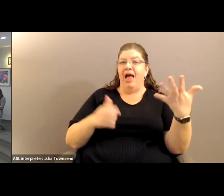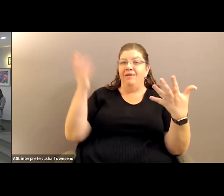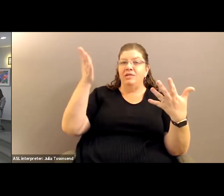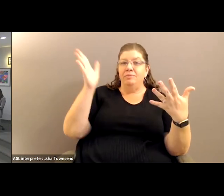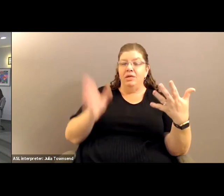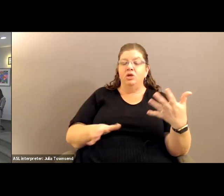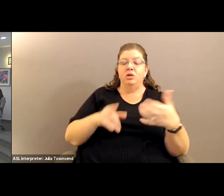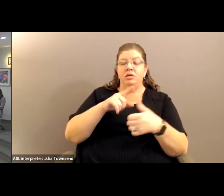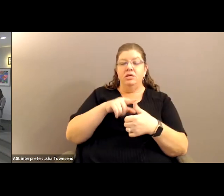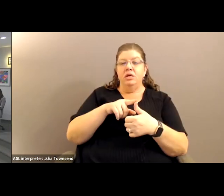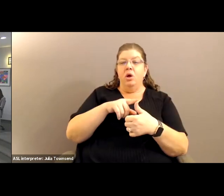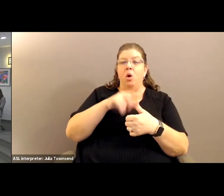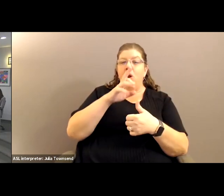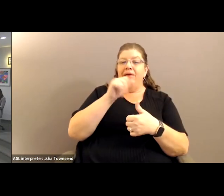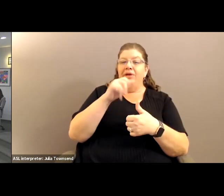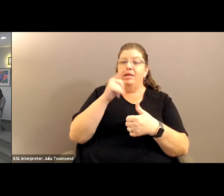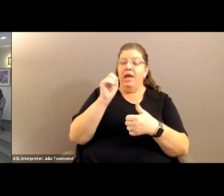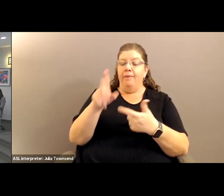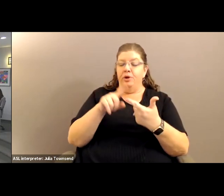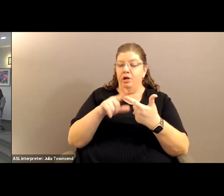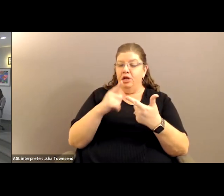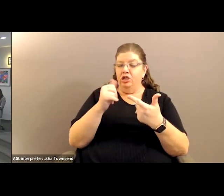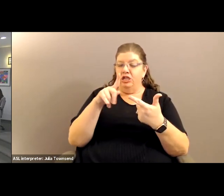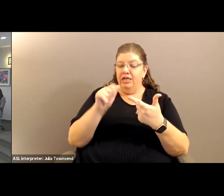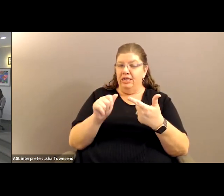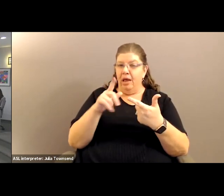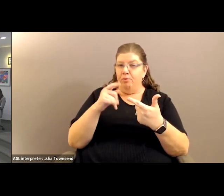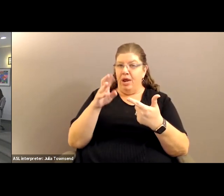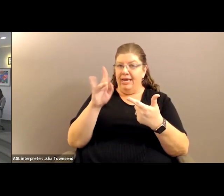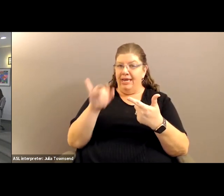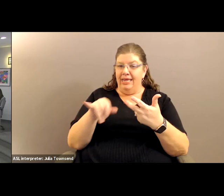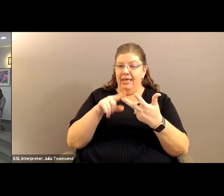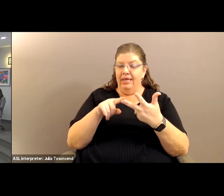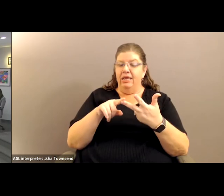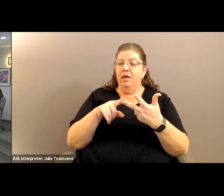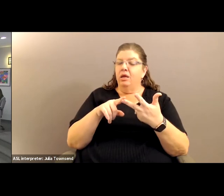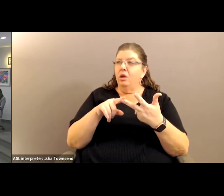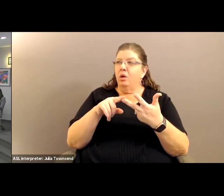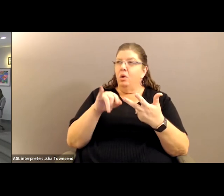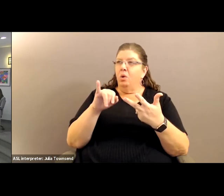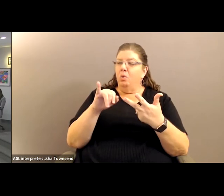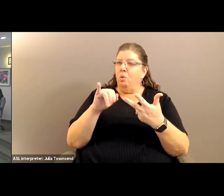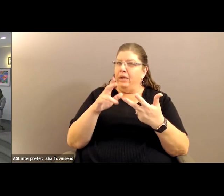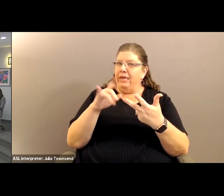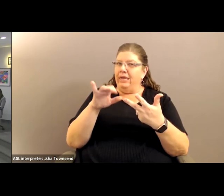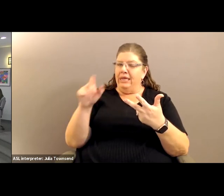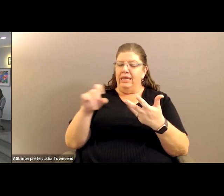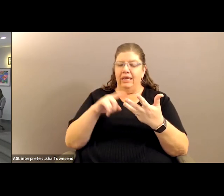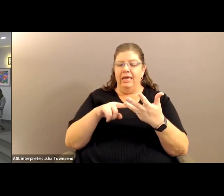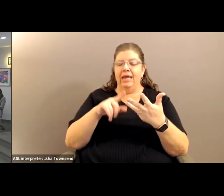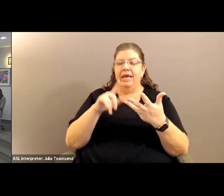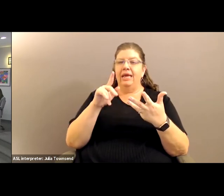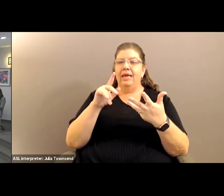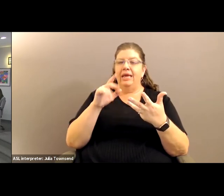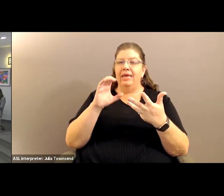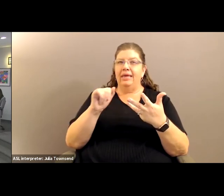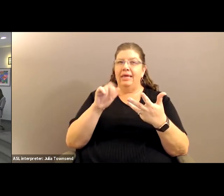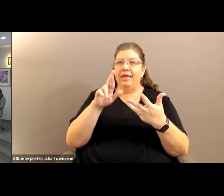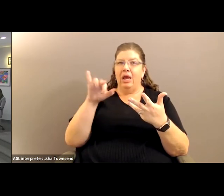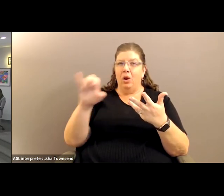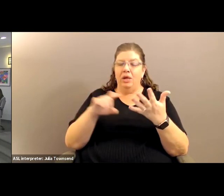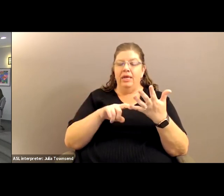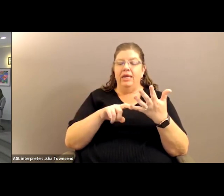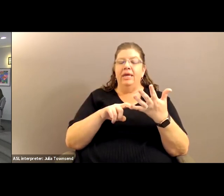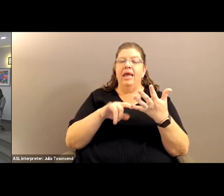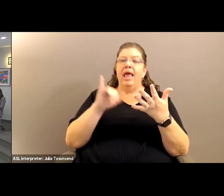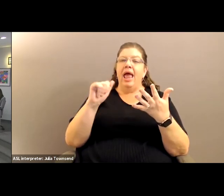alithea tyner gina brady waleeda fifi carrie hutchinson alexandra